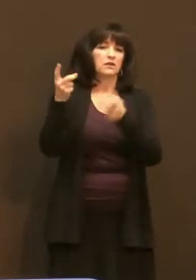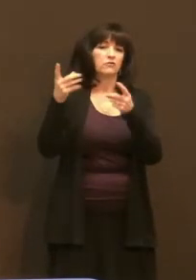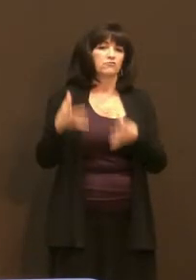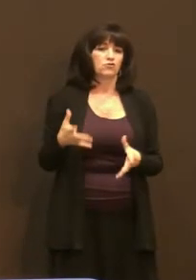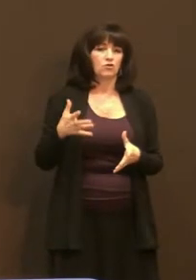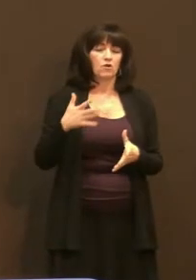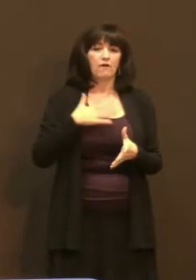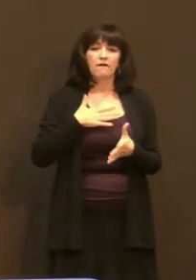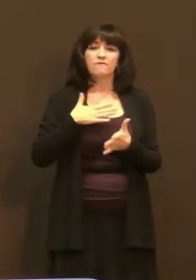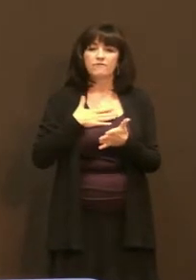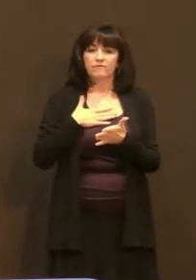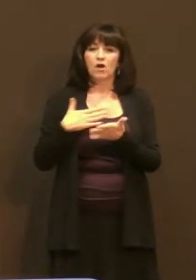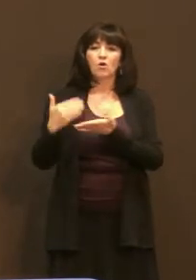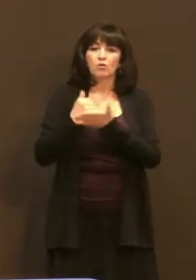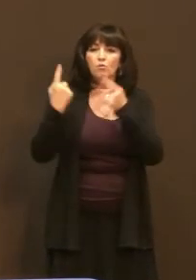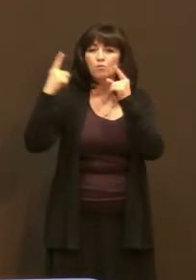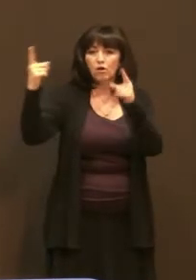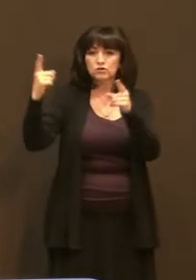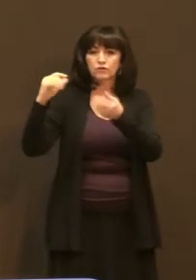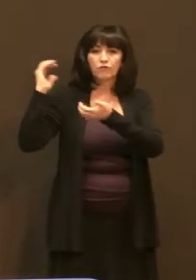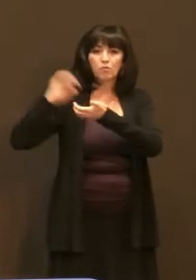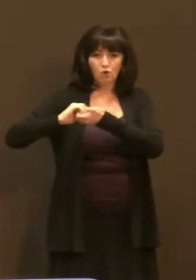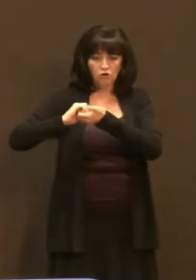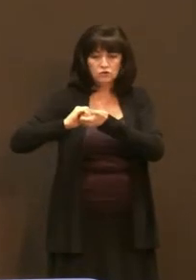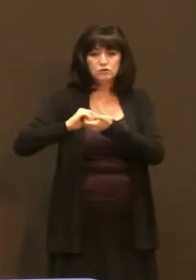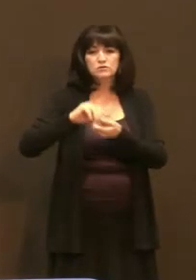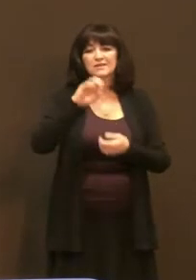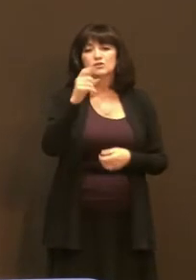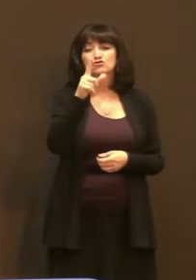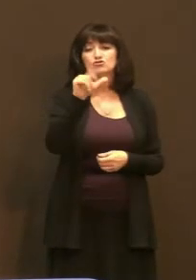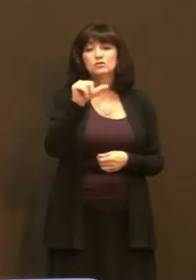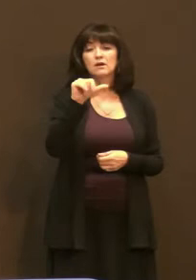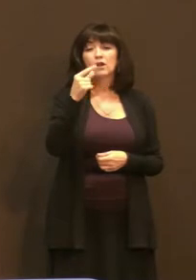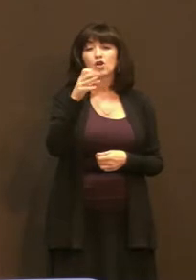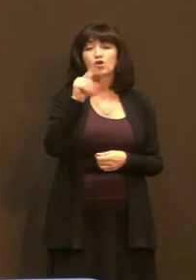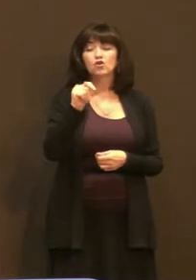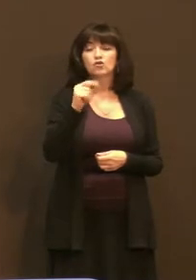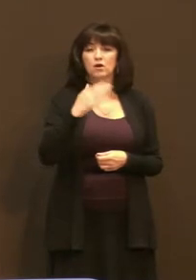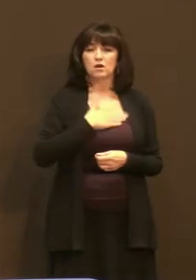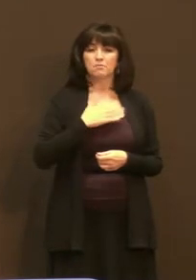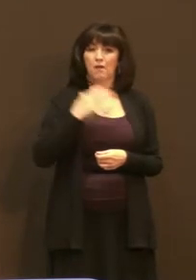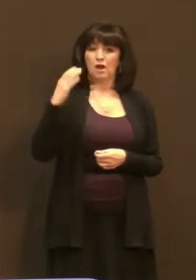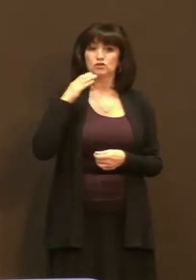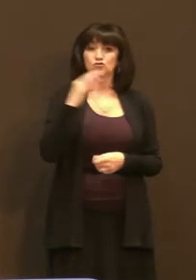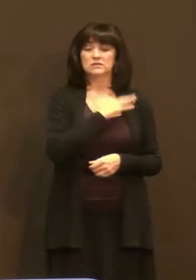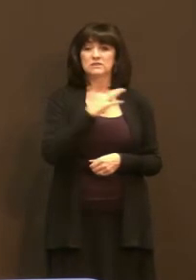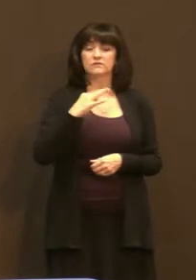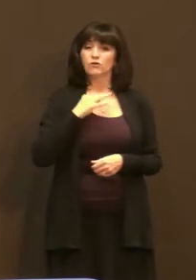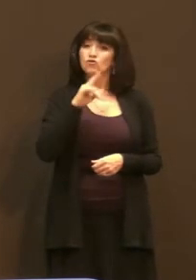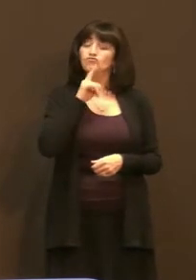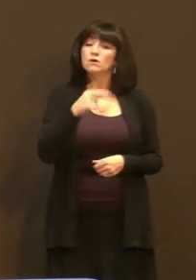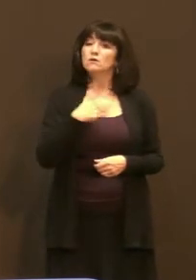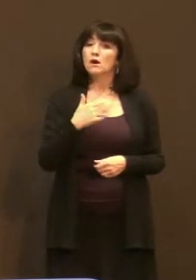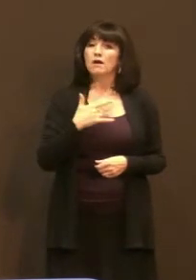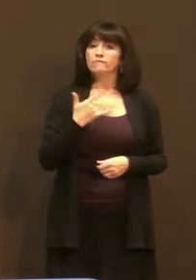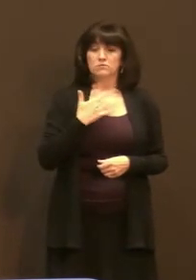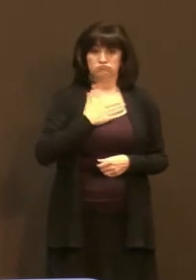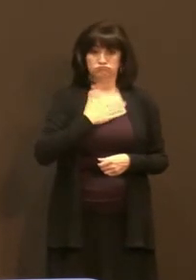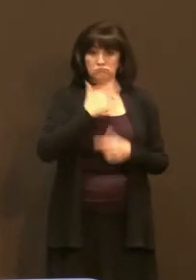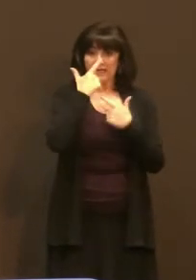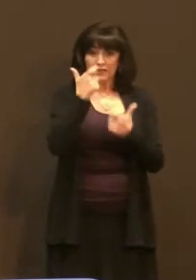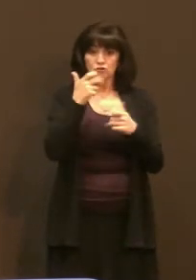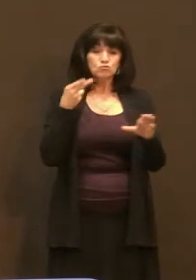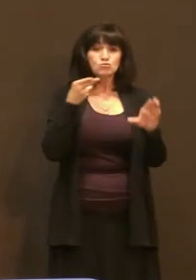Delaware Prosperity Partnership, and of course, Sheila Grant, my Chief of Staff. My main interest in joining this regional council was